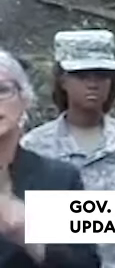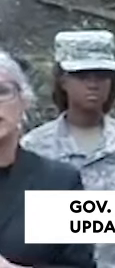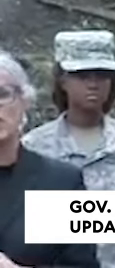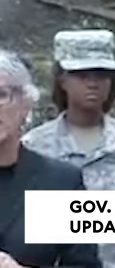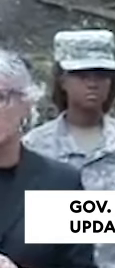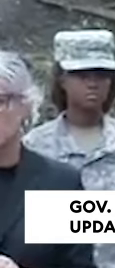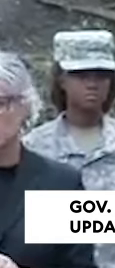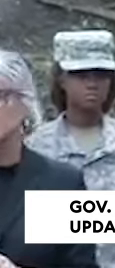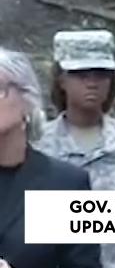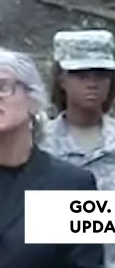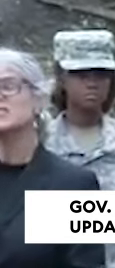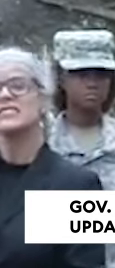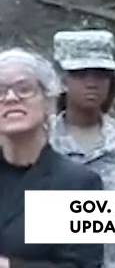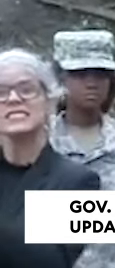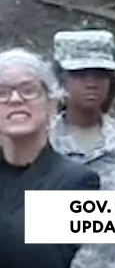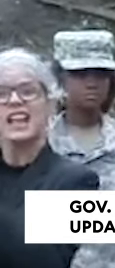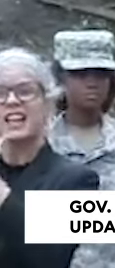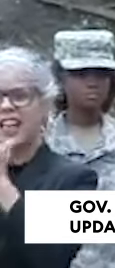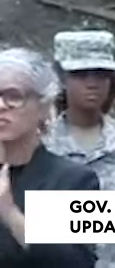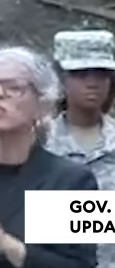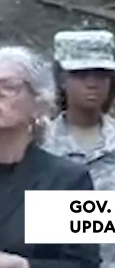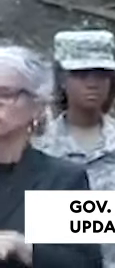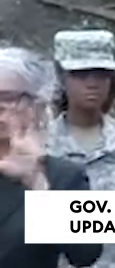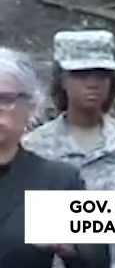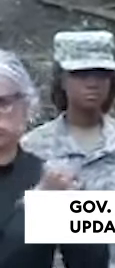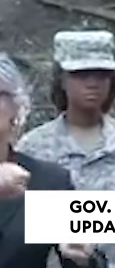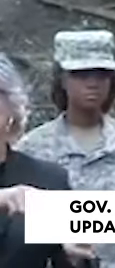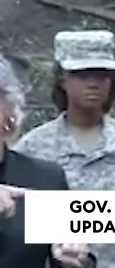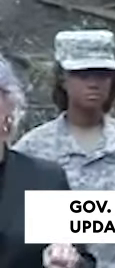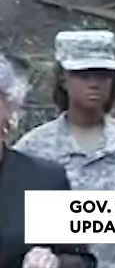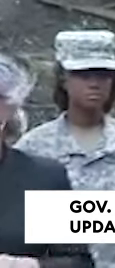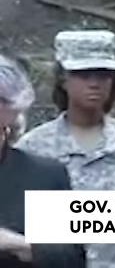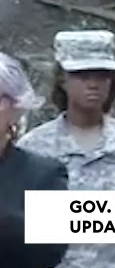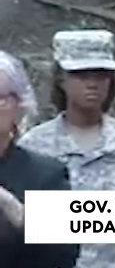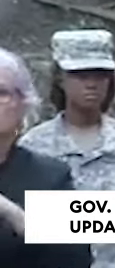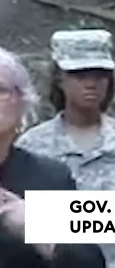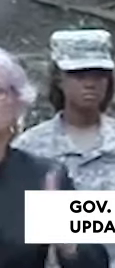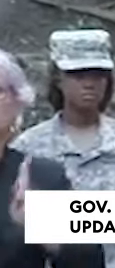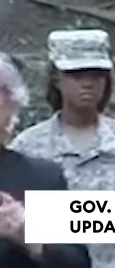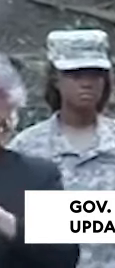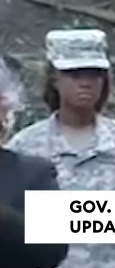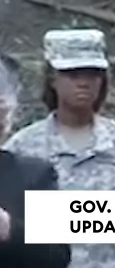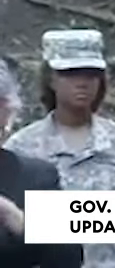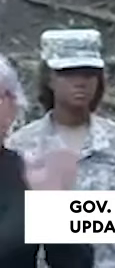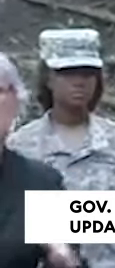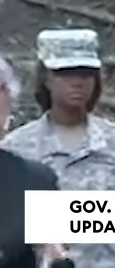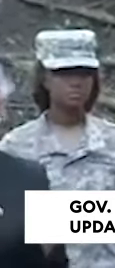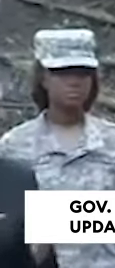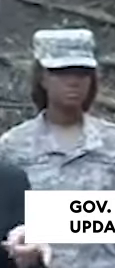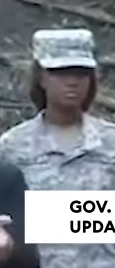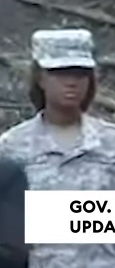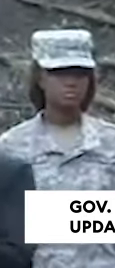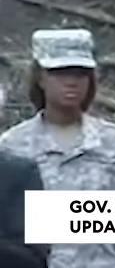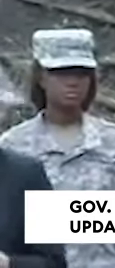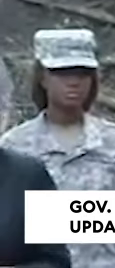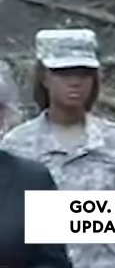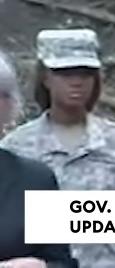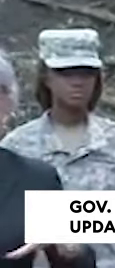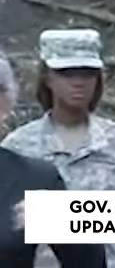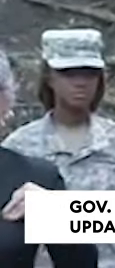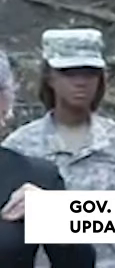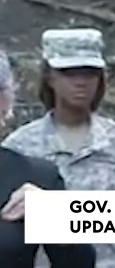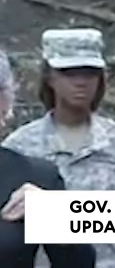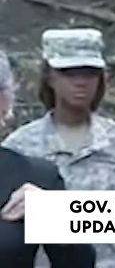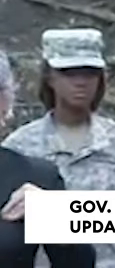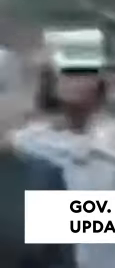know, you protect people's property, and we are not going to tolerate any looting in the aftermath of a natural